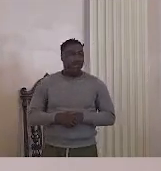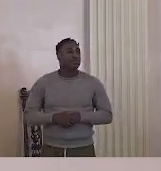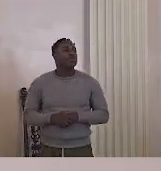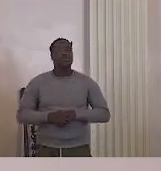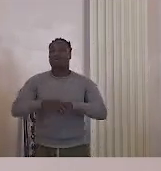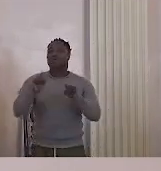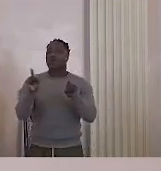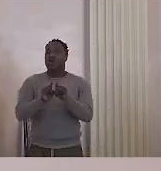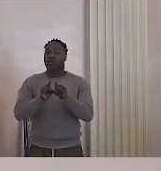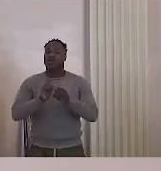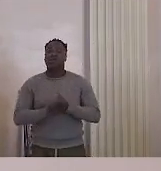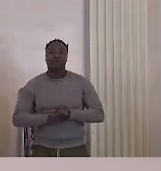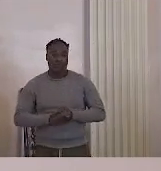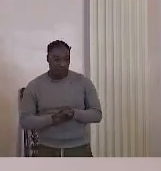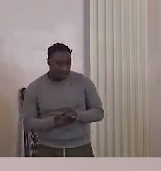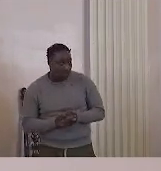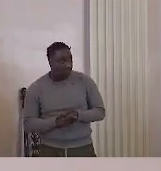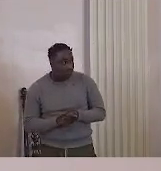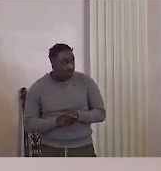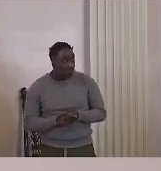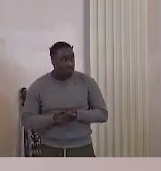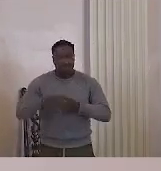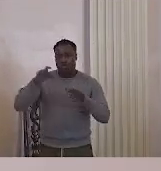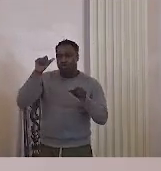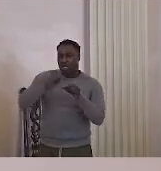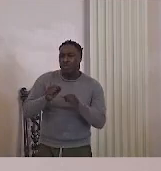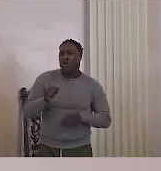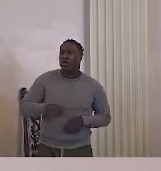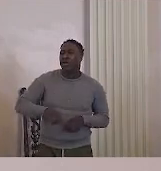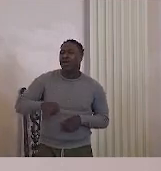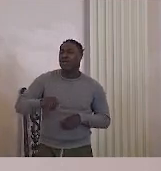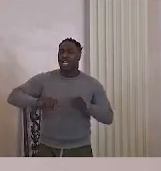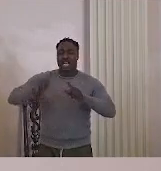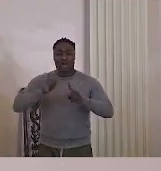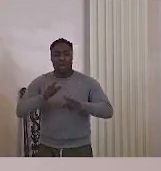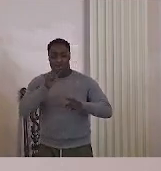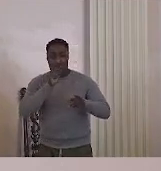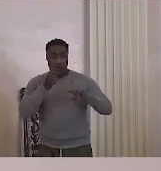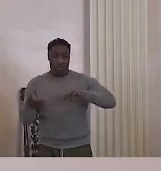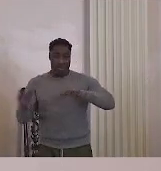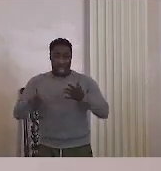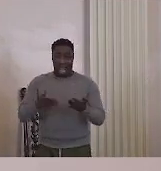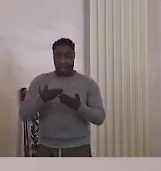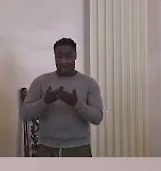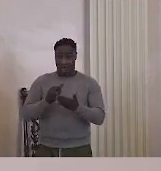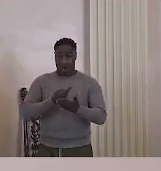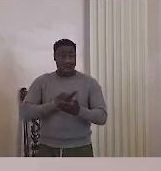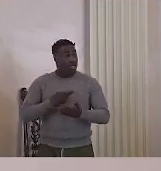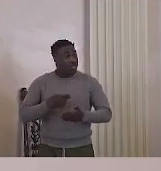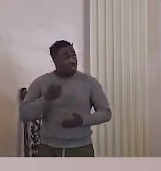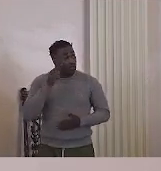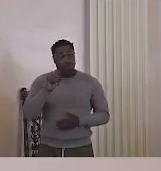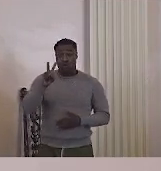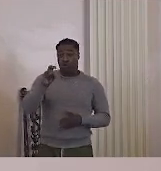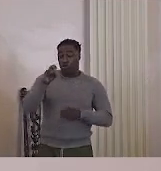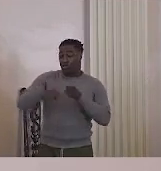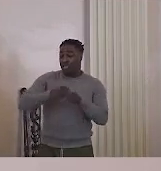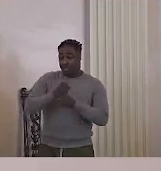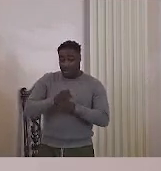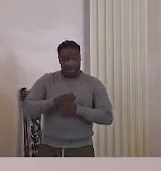And also in remembering the ancestors who have gone before in this congregation for 200